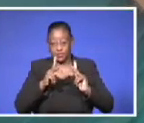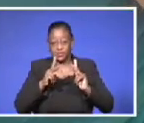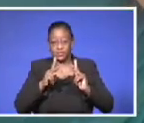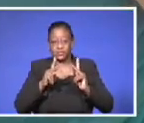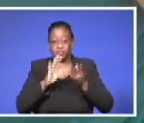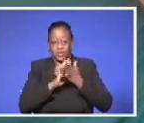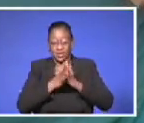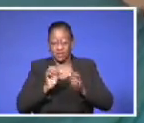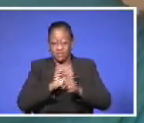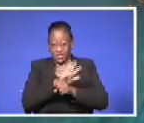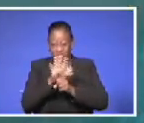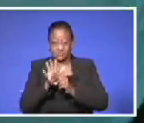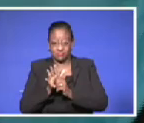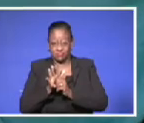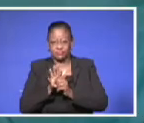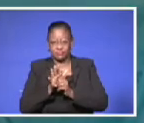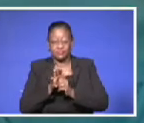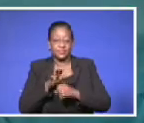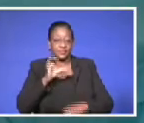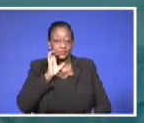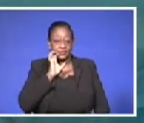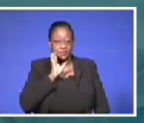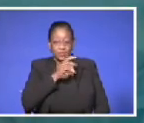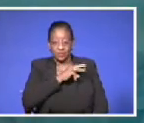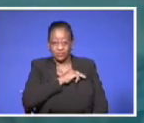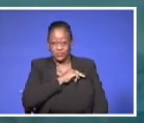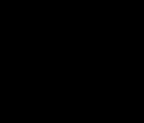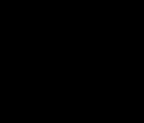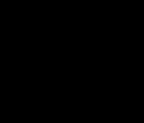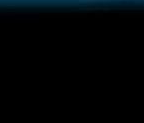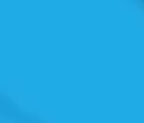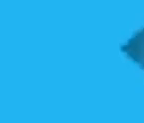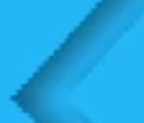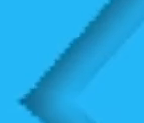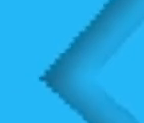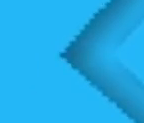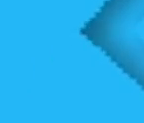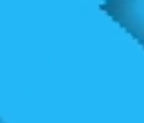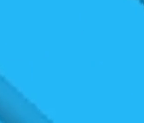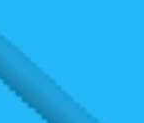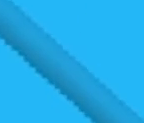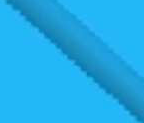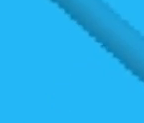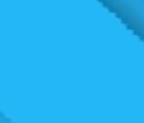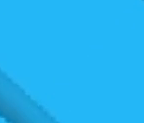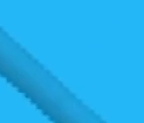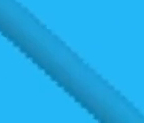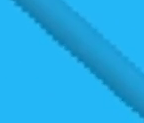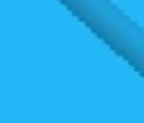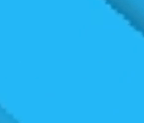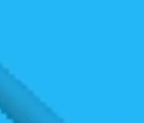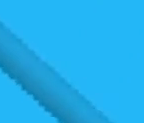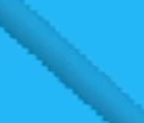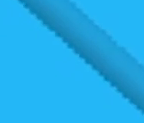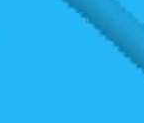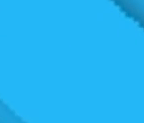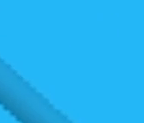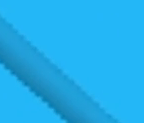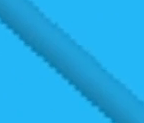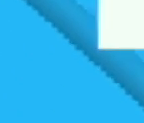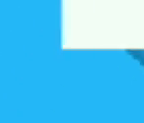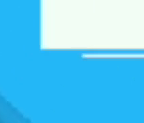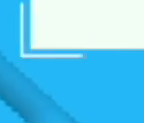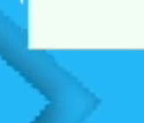virus. Cleopatra Murphy, ZNS Network News. If you missed anything, we've got you covered. Subscribe